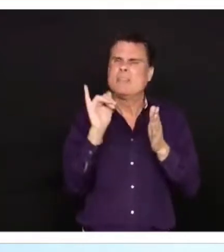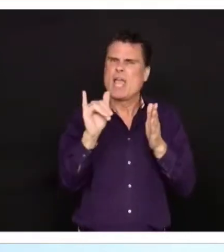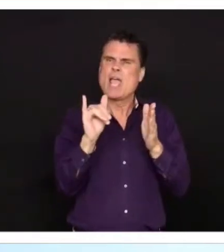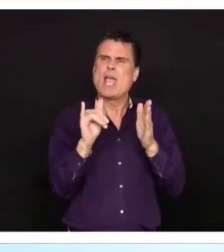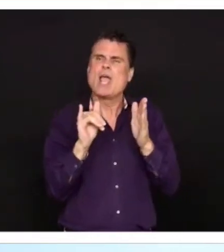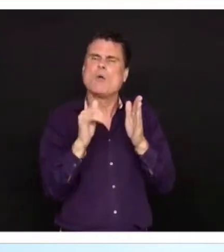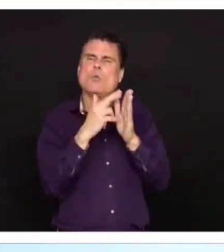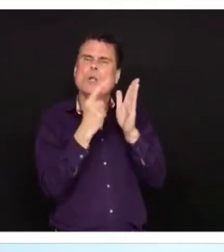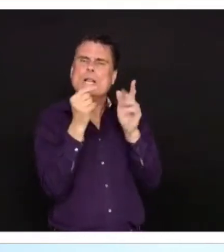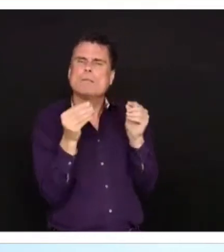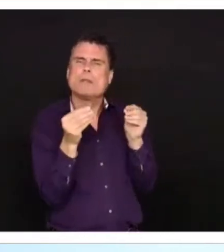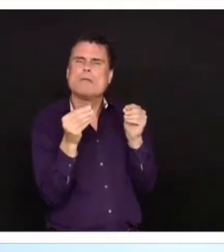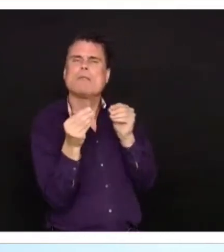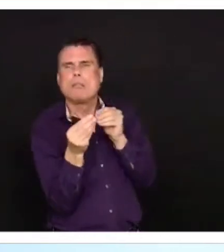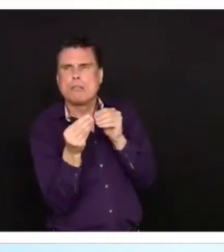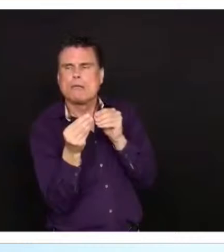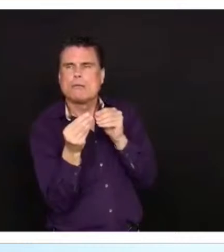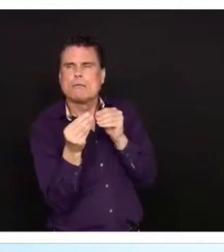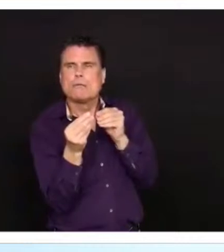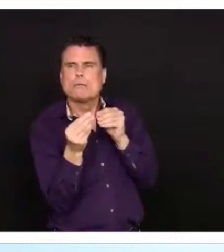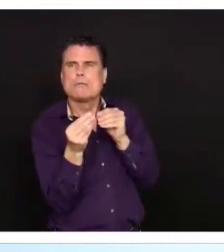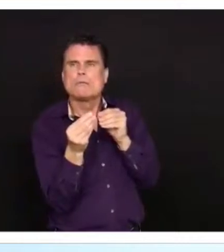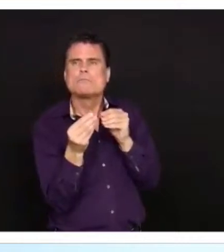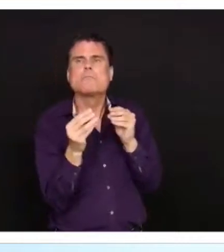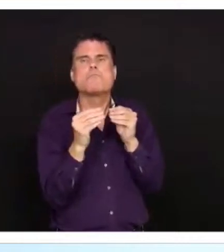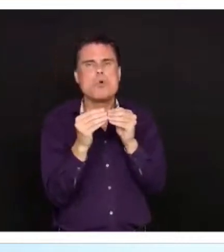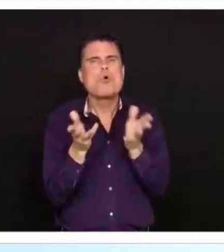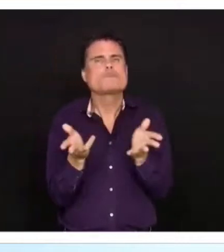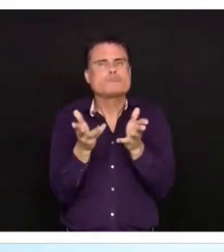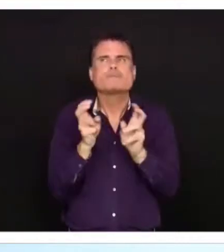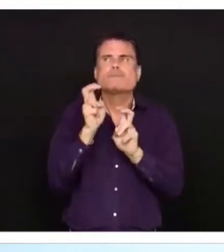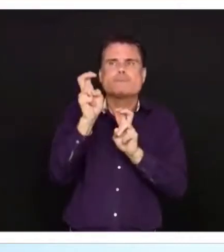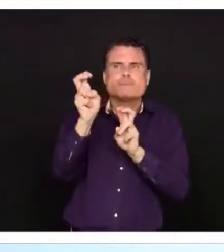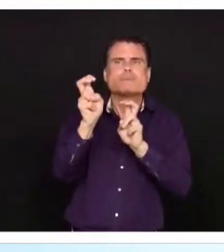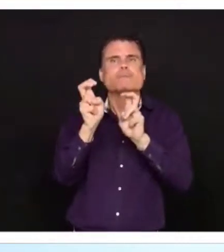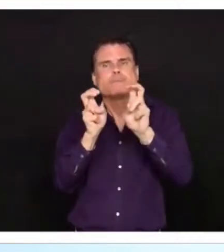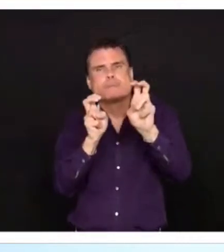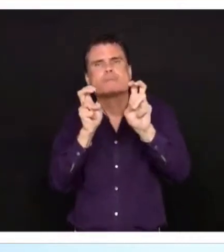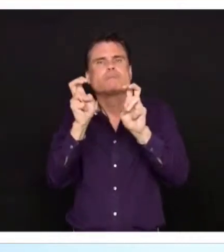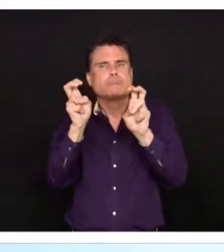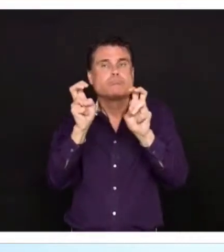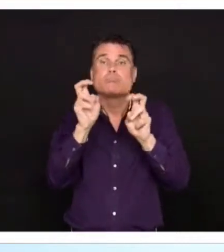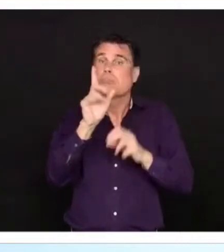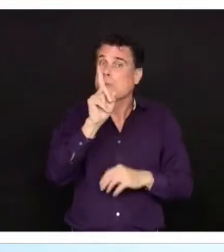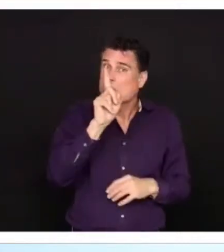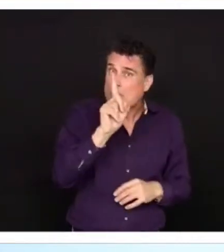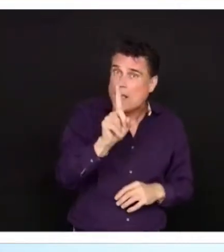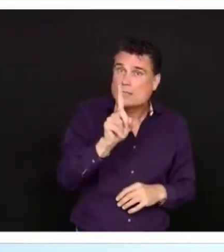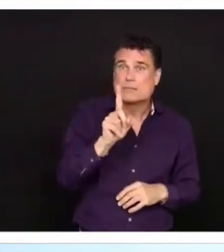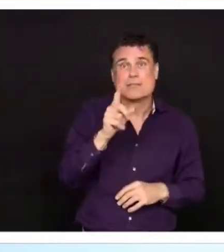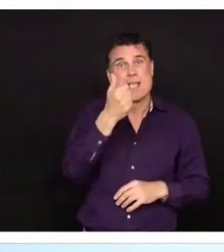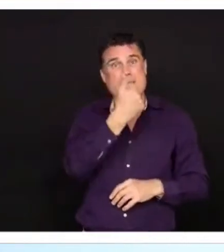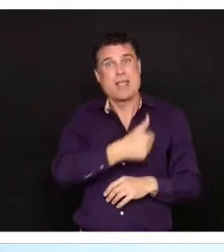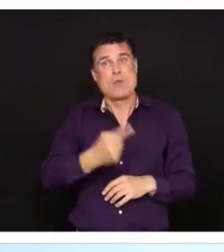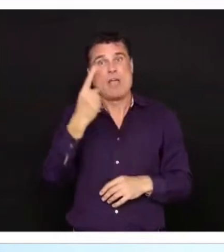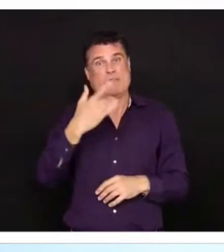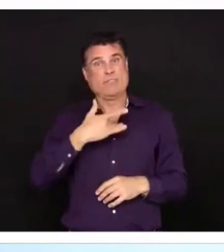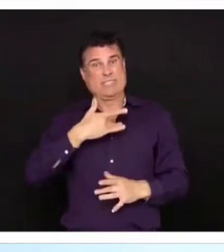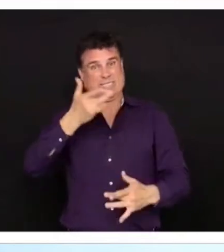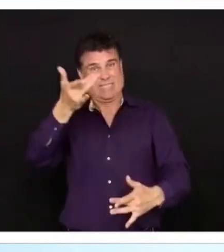months. Next question is from Binder Sujin. Go ahead, Binder. Hi there. So just want to ask you